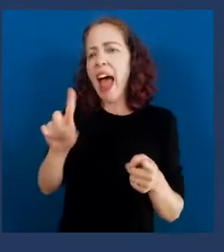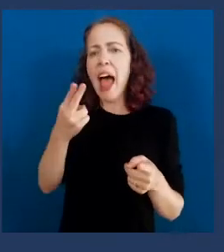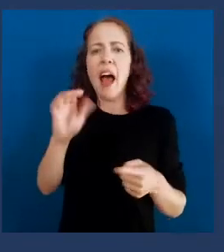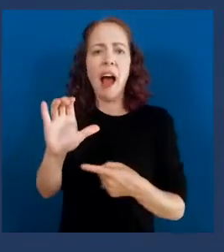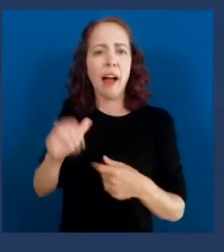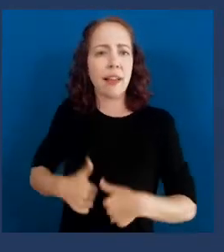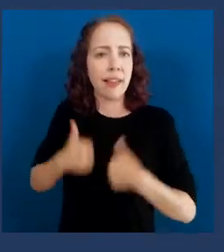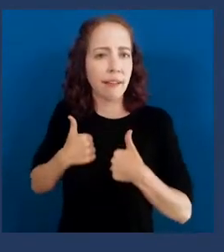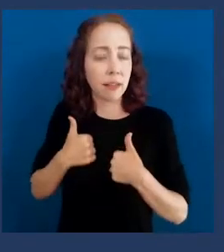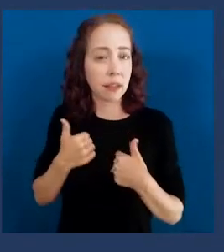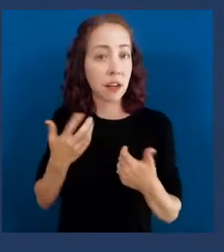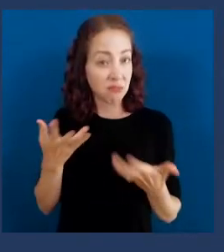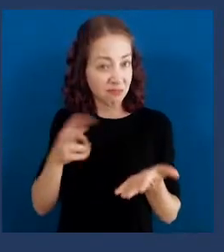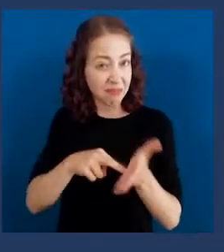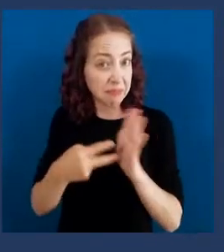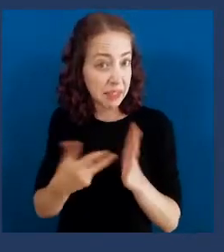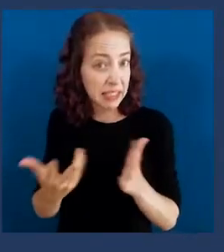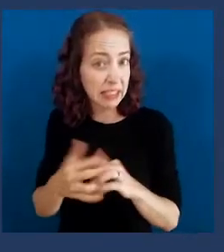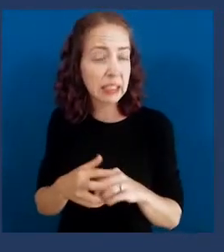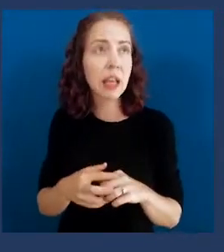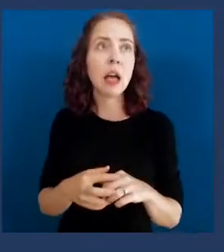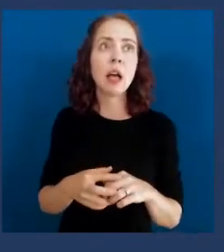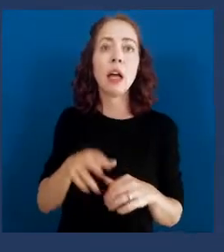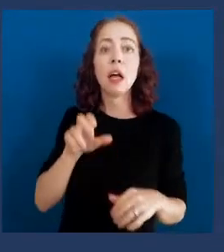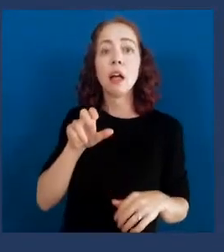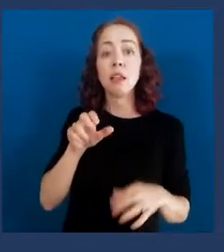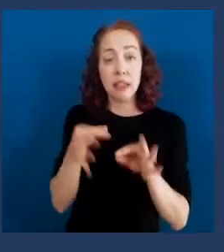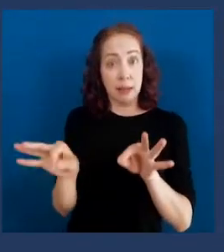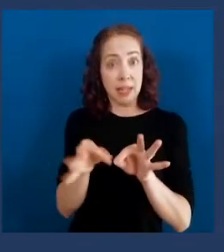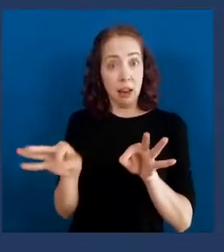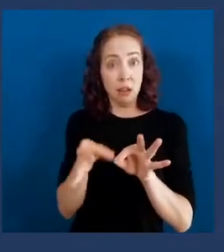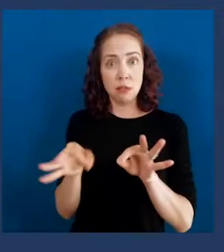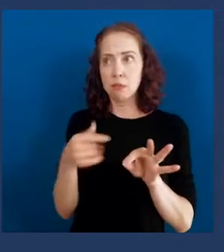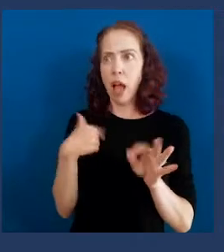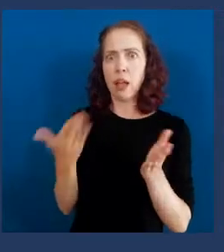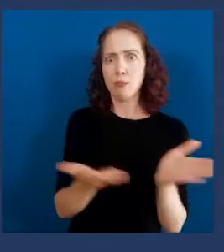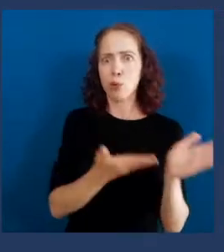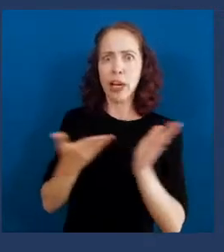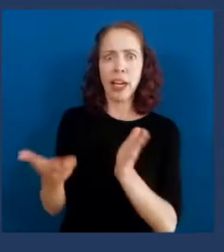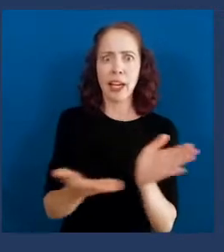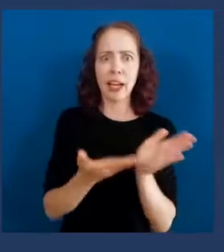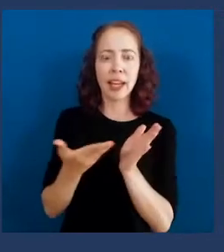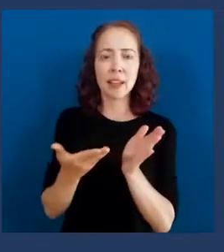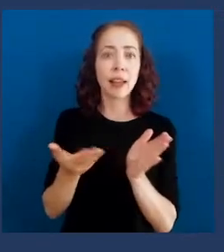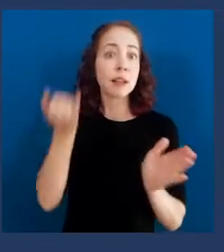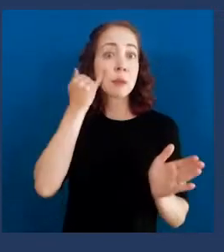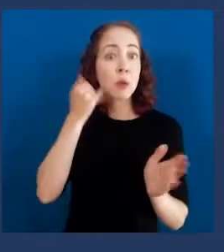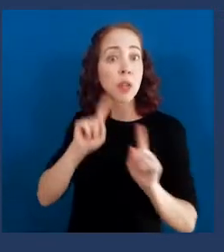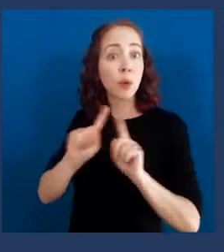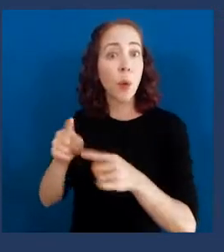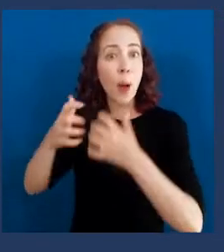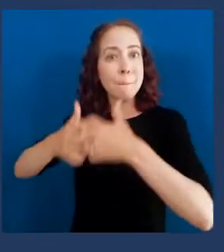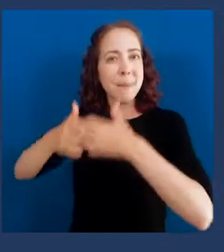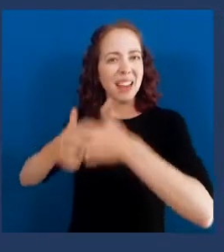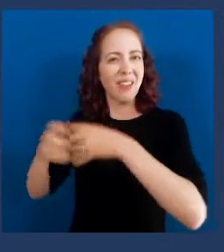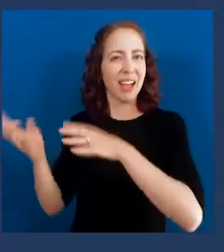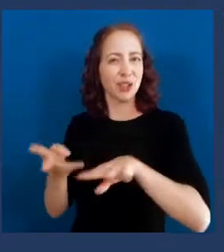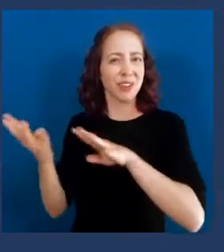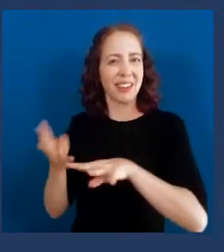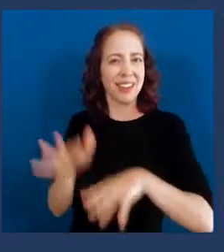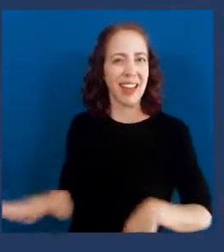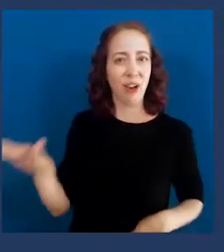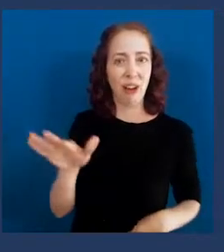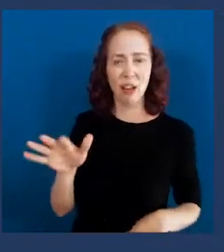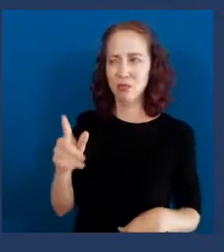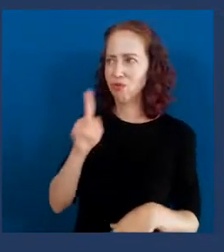life. And what I mean by ad hoc life, meaning I can bring those subtitles in anywhere. If I'm on the manufacturing floor in a